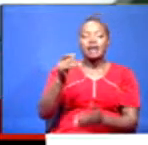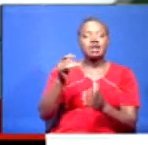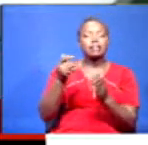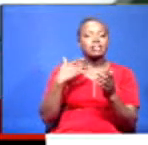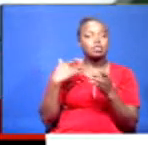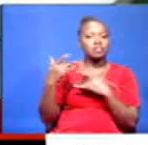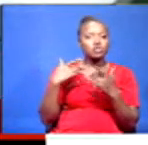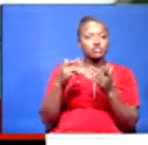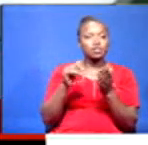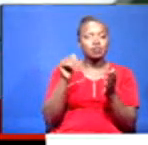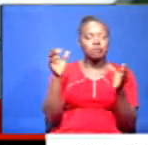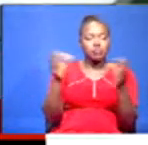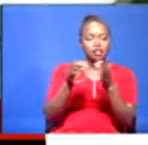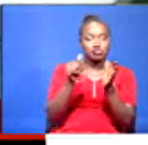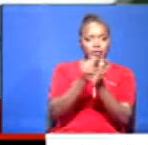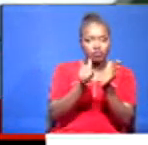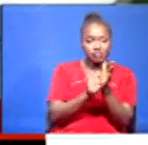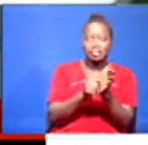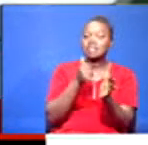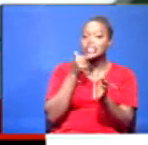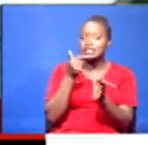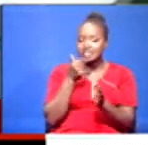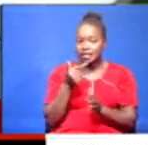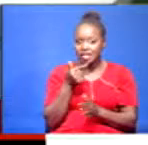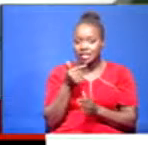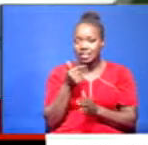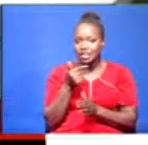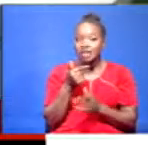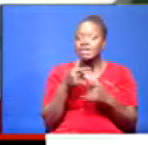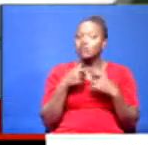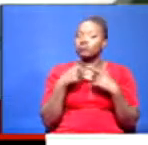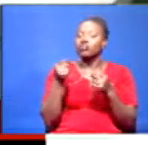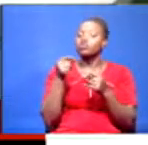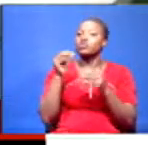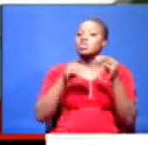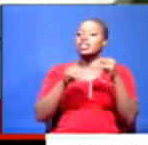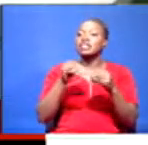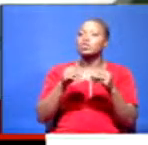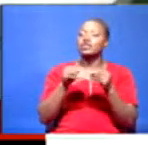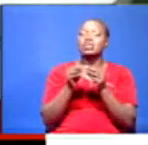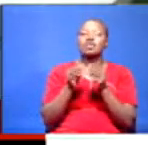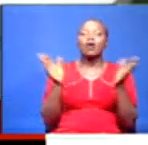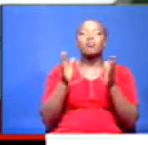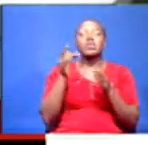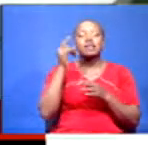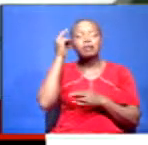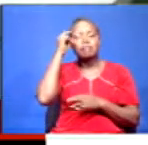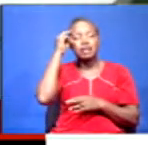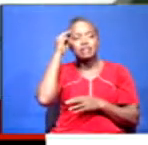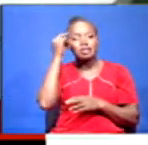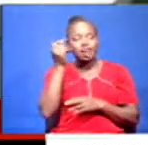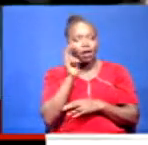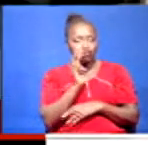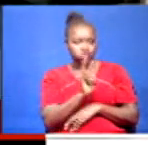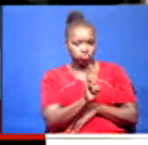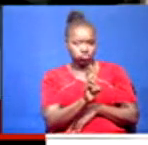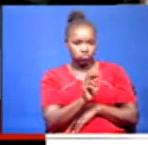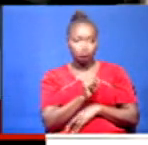party's manifesto. Raila says that he will go into the election with an open mind. Let's now look at that report.